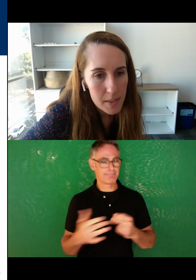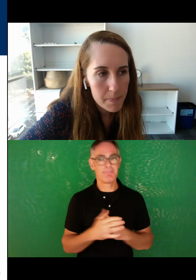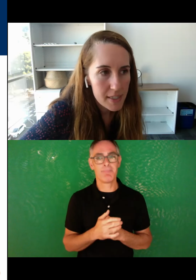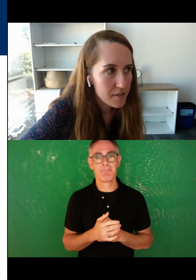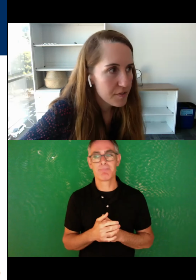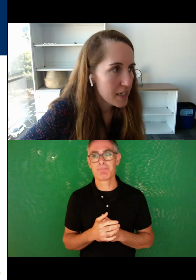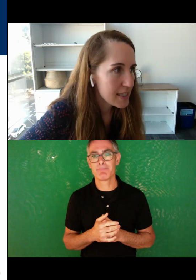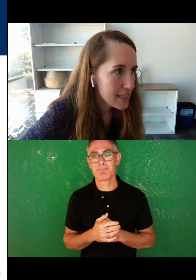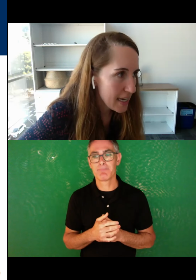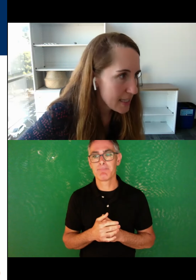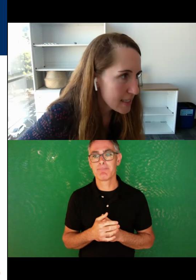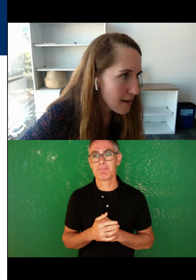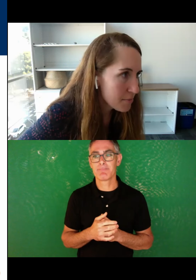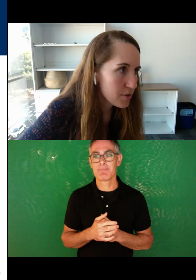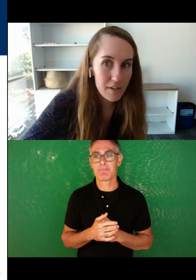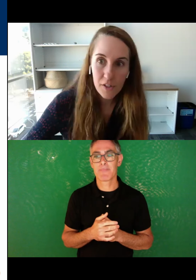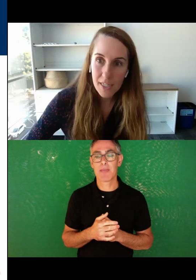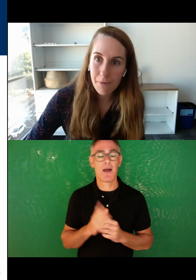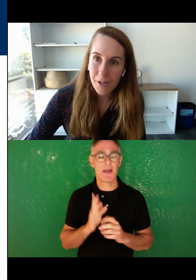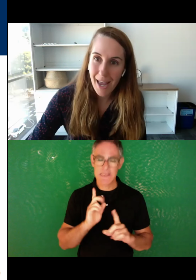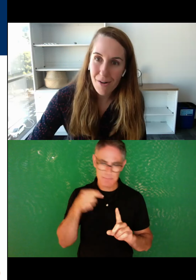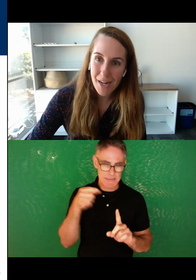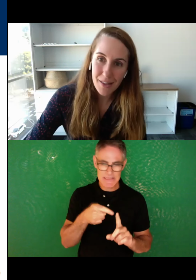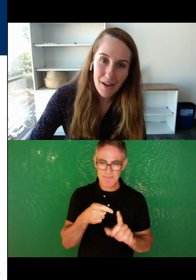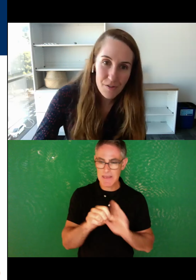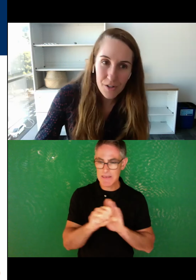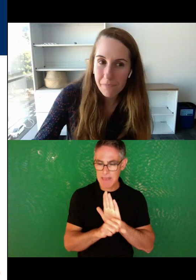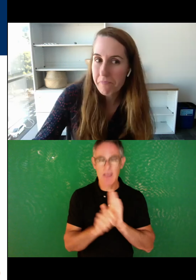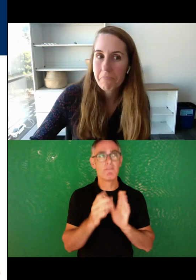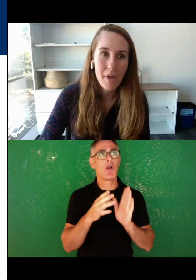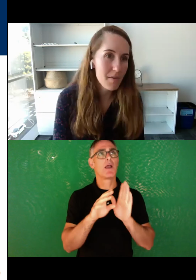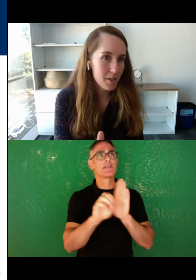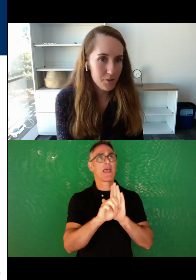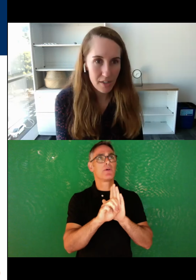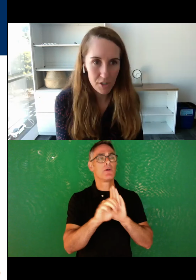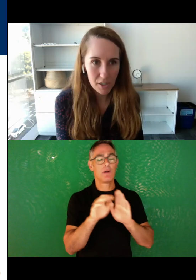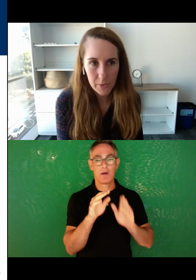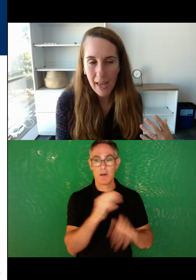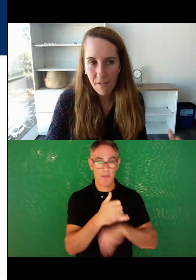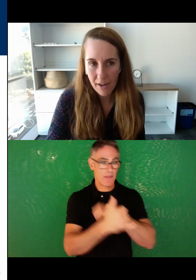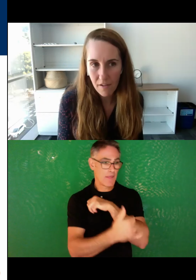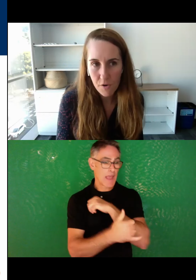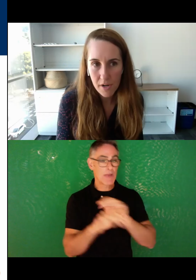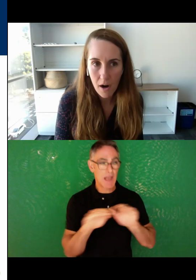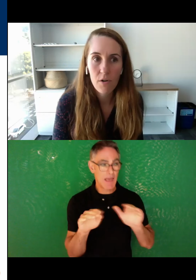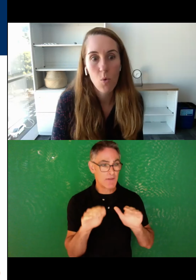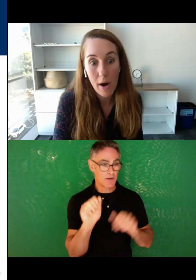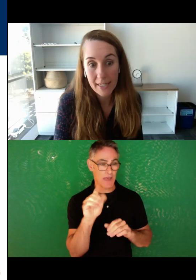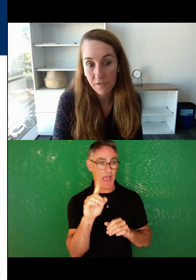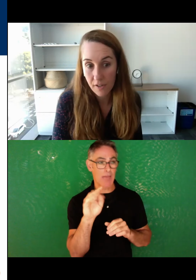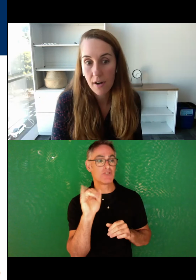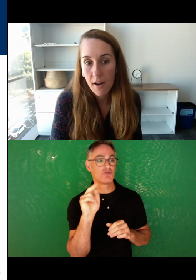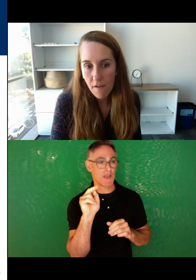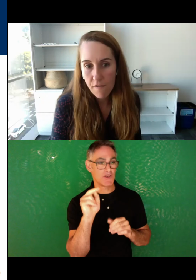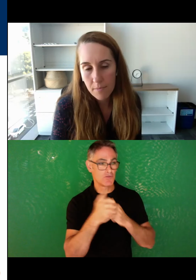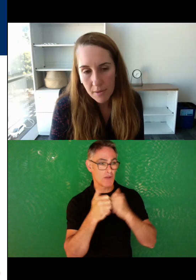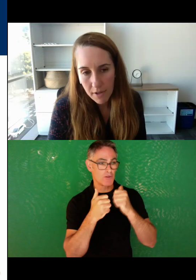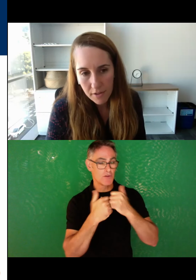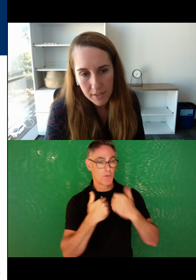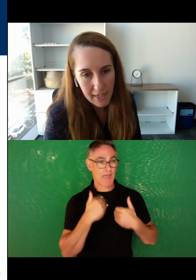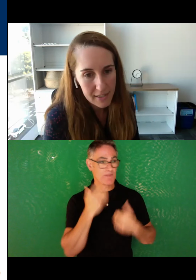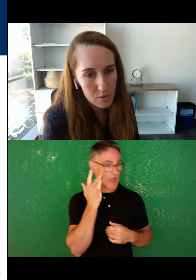within specific states, so like, for example, the county level administrative structures we have in California are quite different